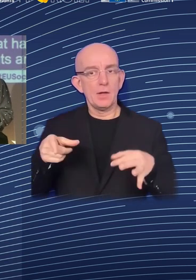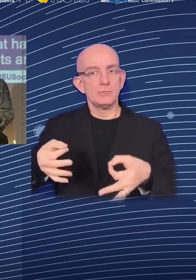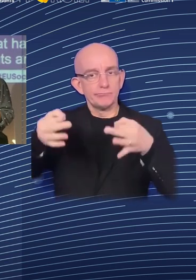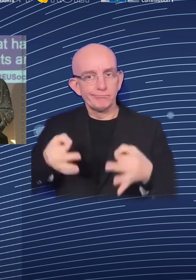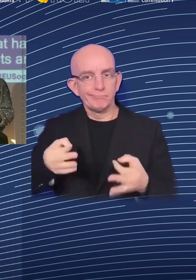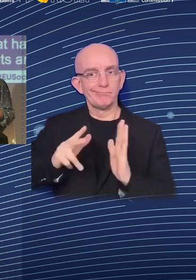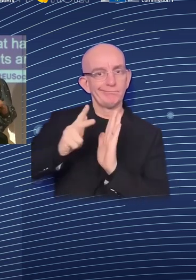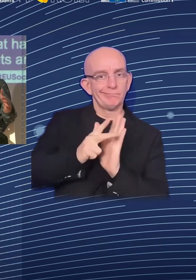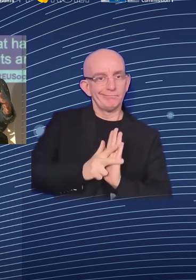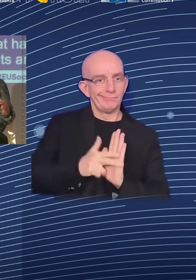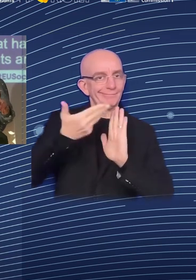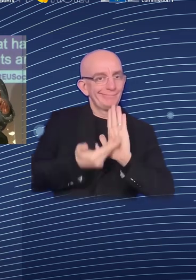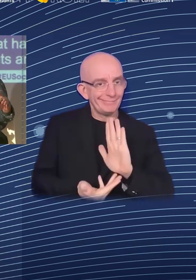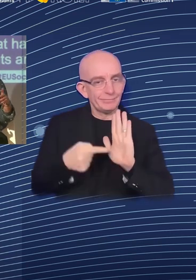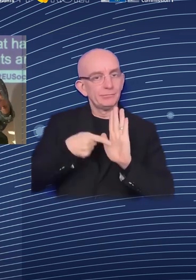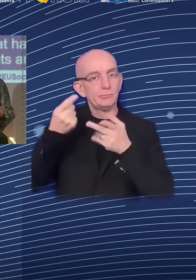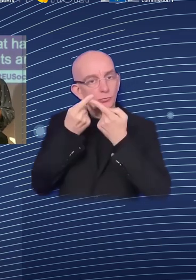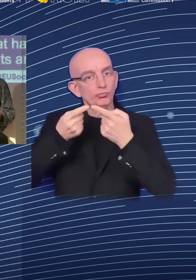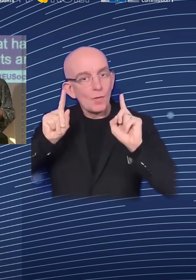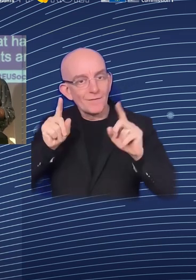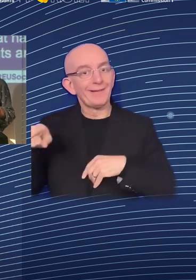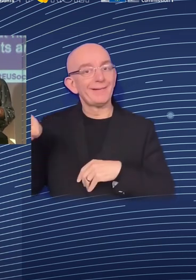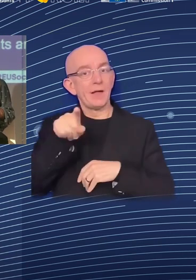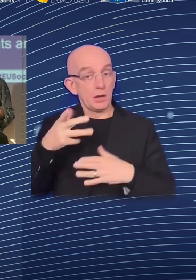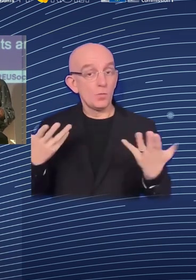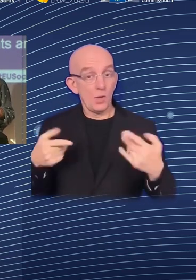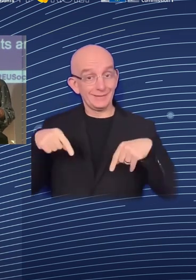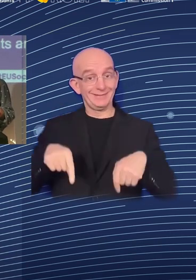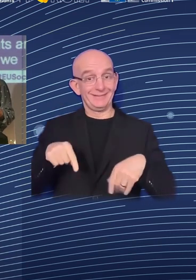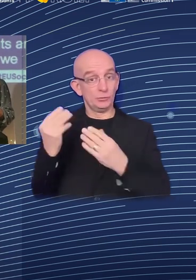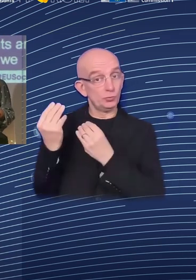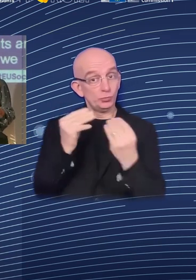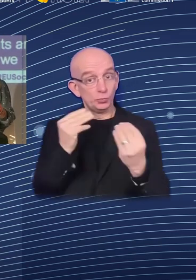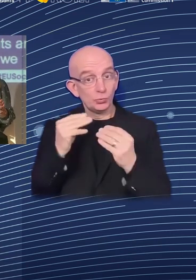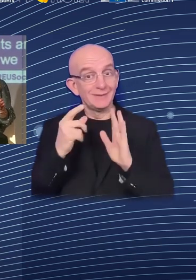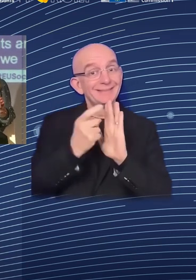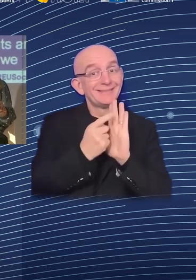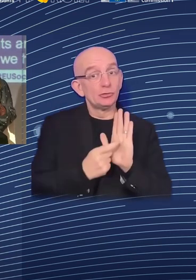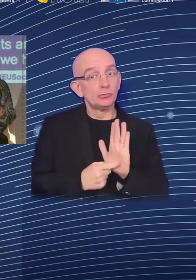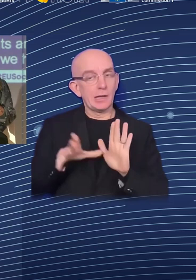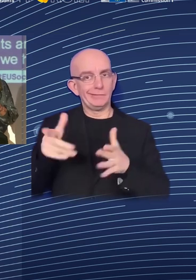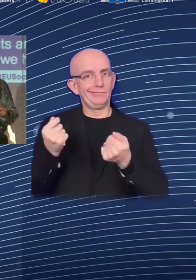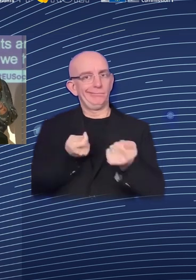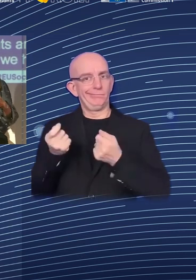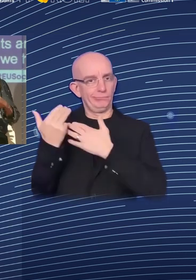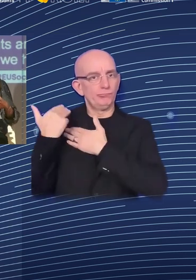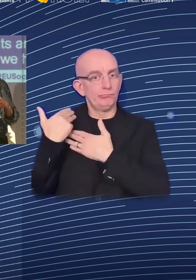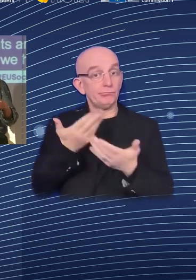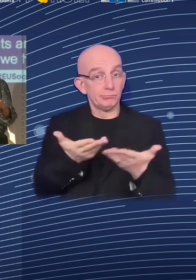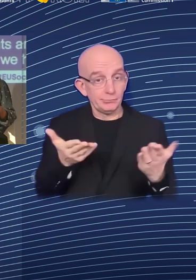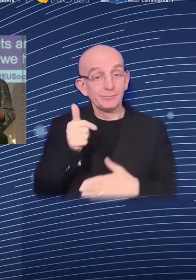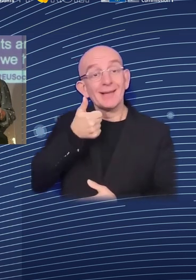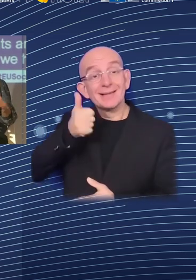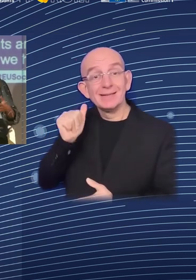Coordinators. Yesterday we heard from that in Germany there is kind of a digital guide in their